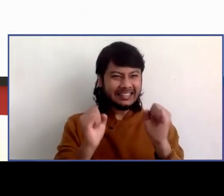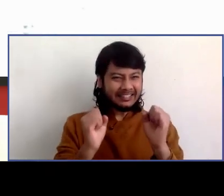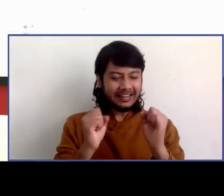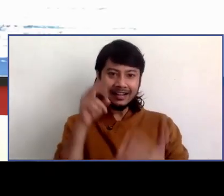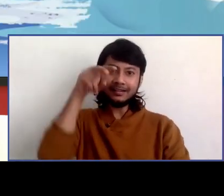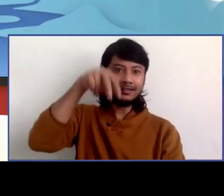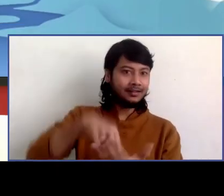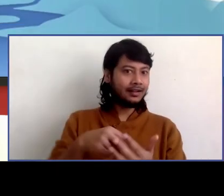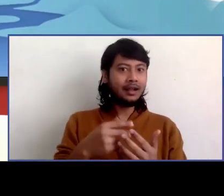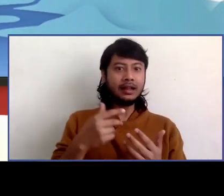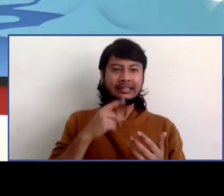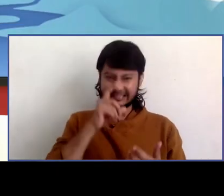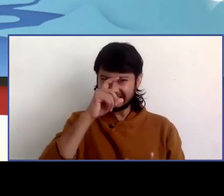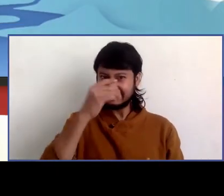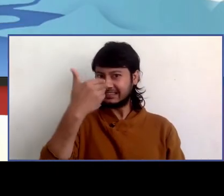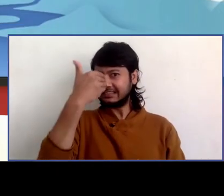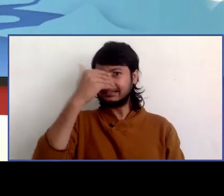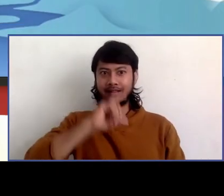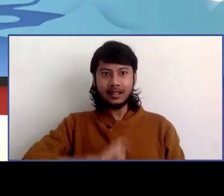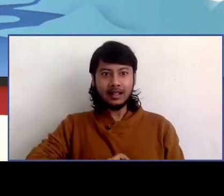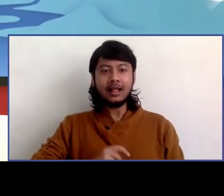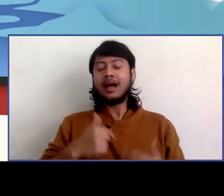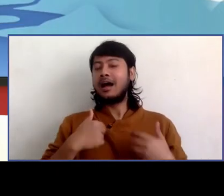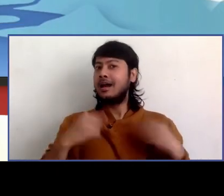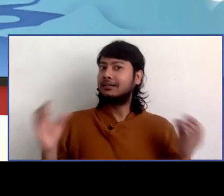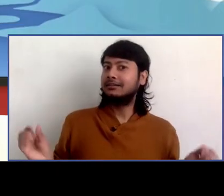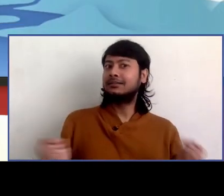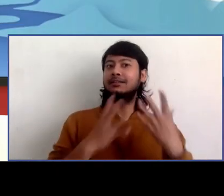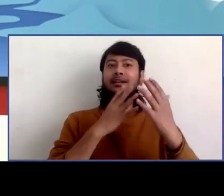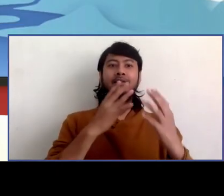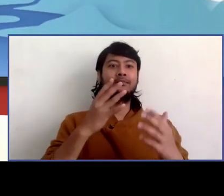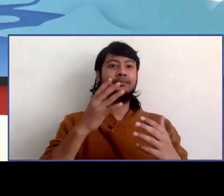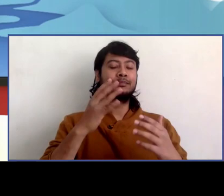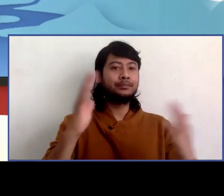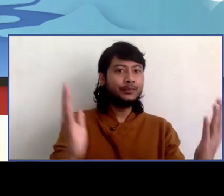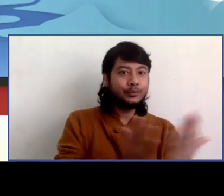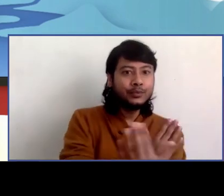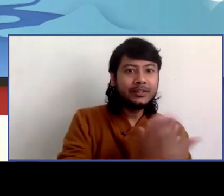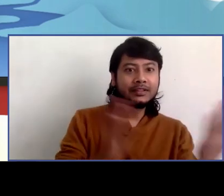empowering. I took part in singing, I took part in drama, I took part in